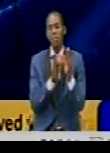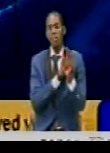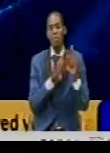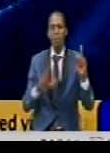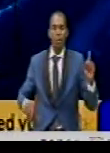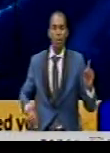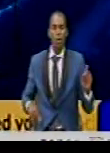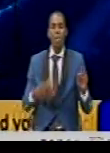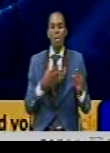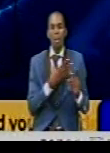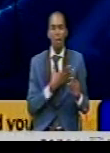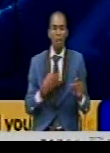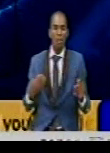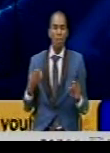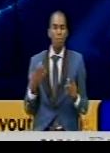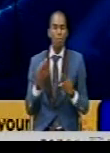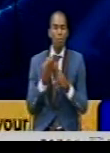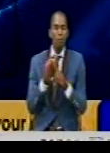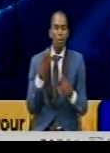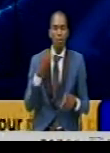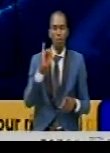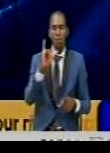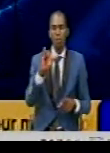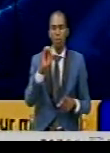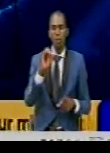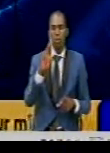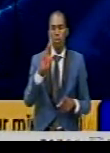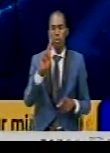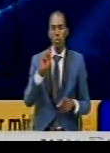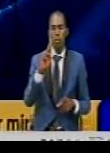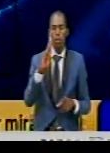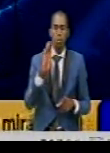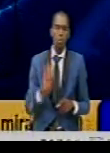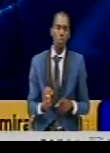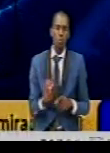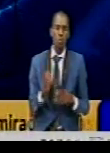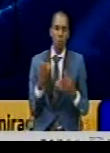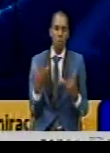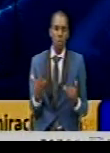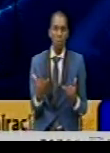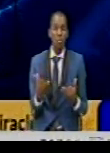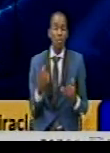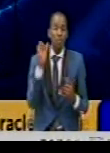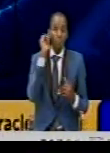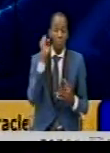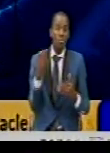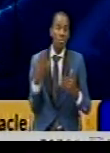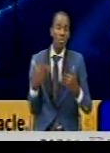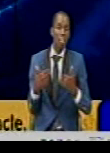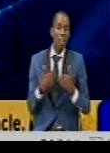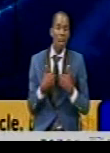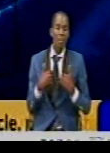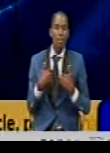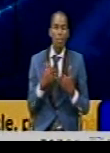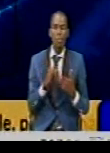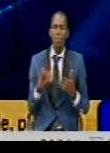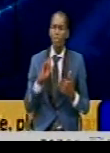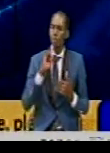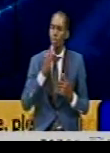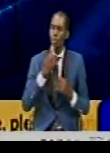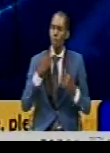felt it in her body. Praise the Lord. I will take this all the way from YouTube, from Sister Awaya